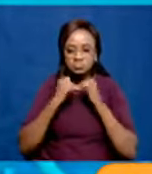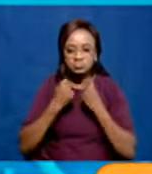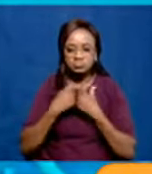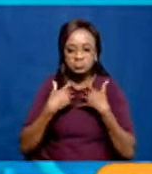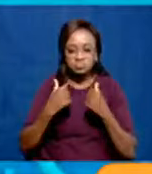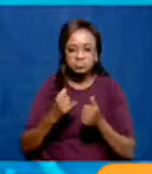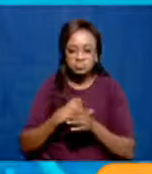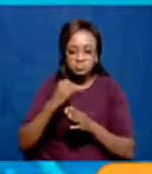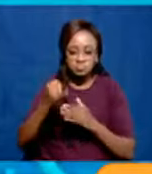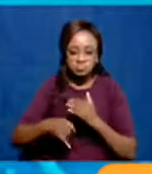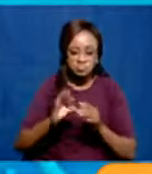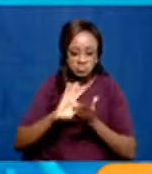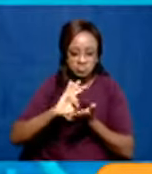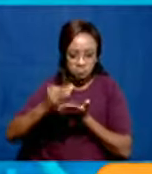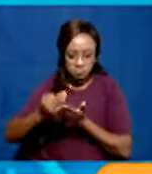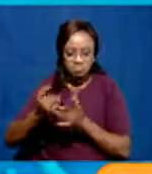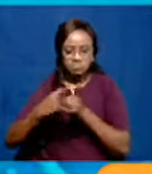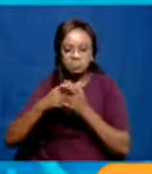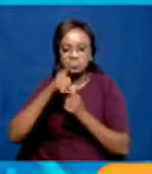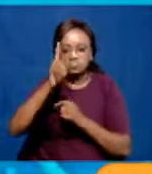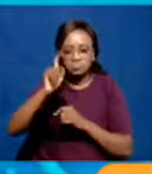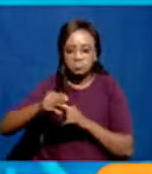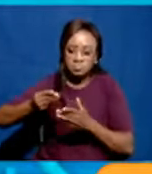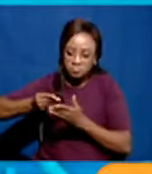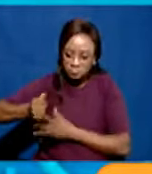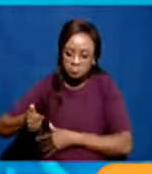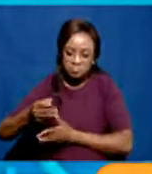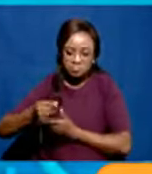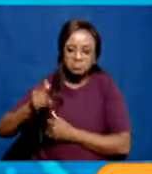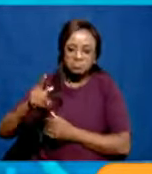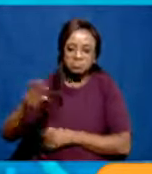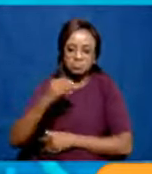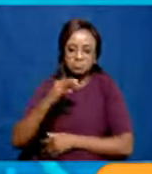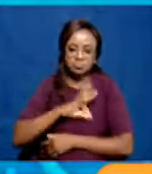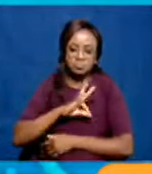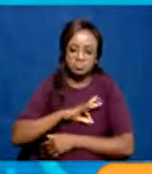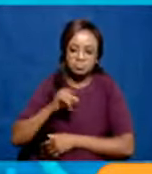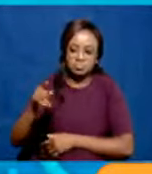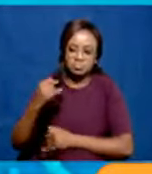to be a paid-up member for you to be able to access those benefits. No.